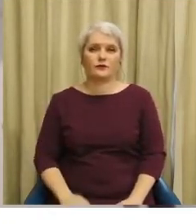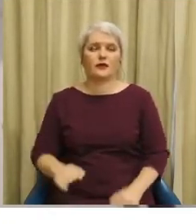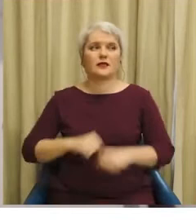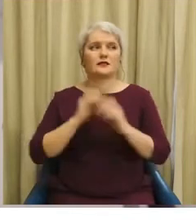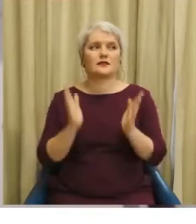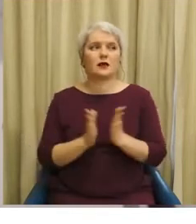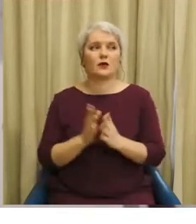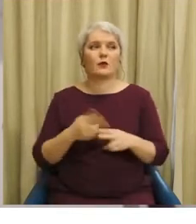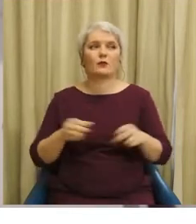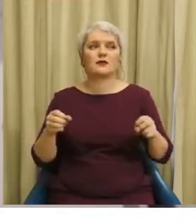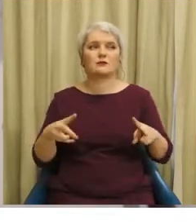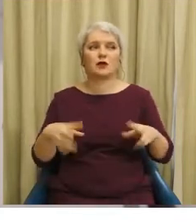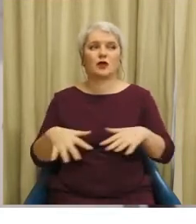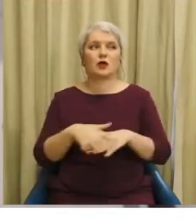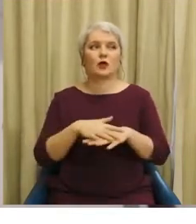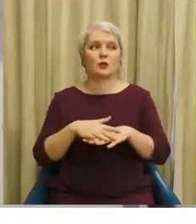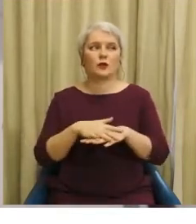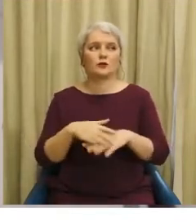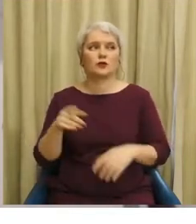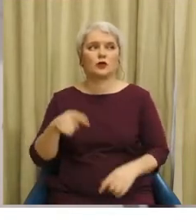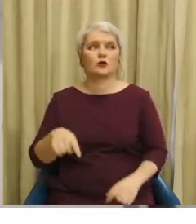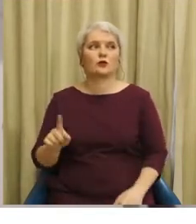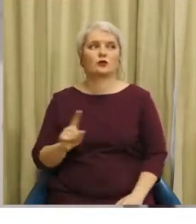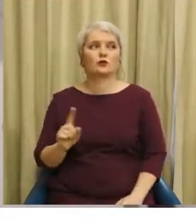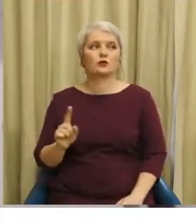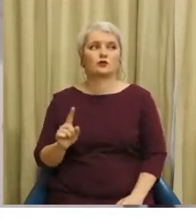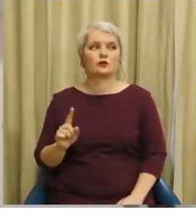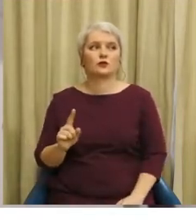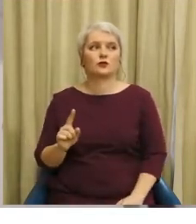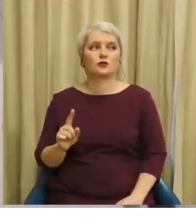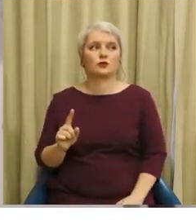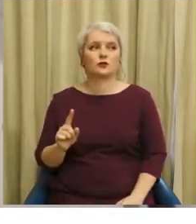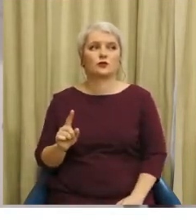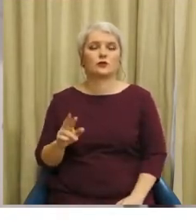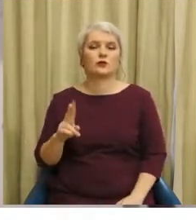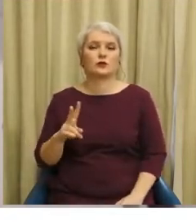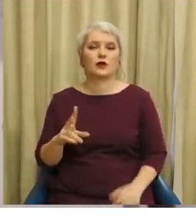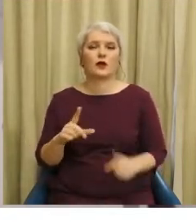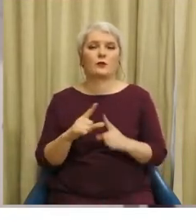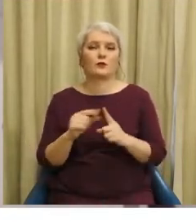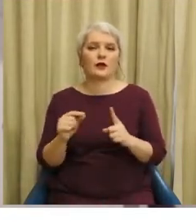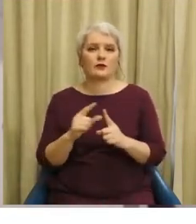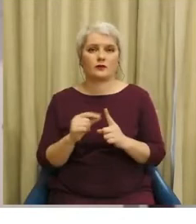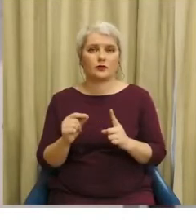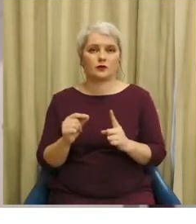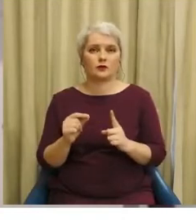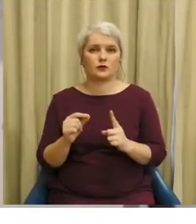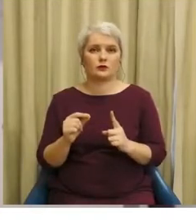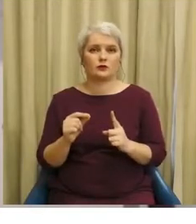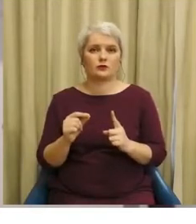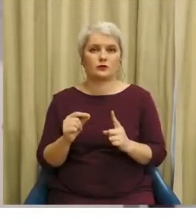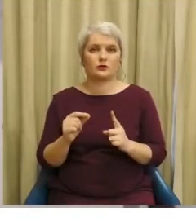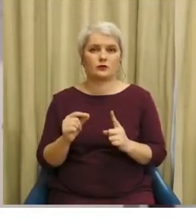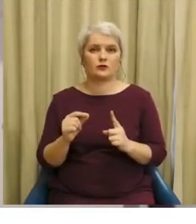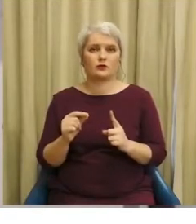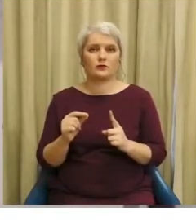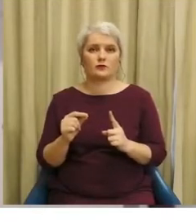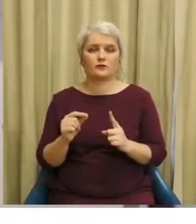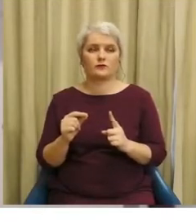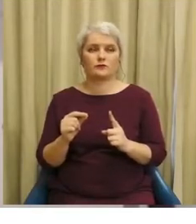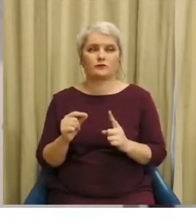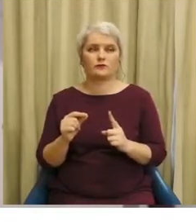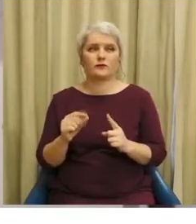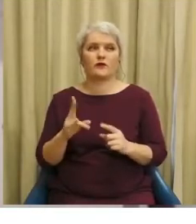place. But we should fight in a war, actually, with Russia, right? But now it is